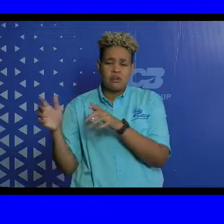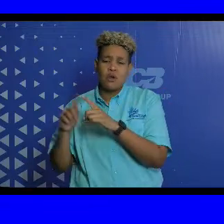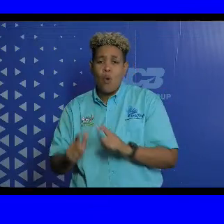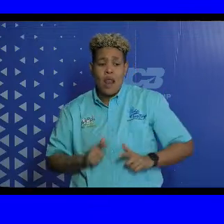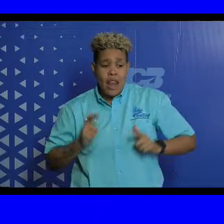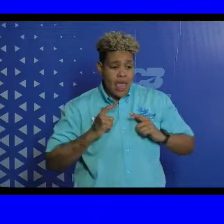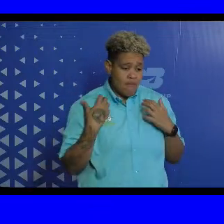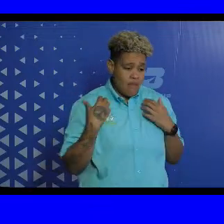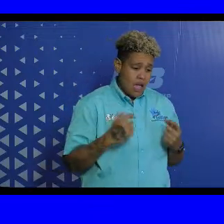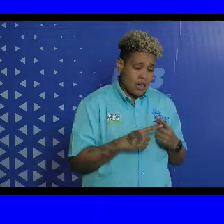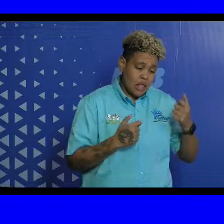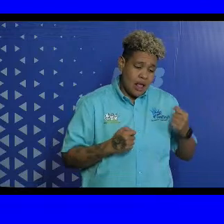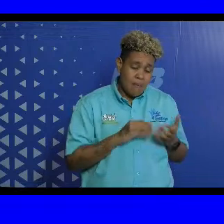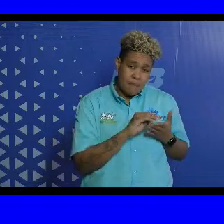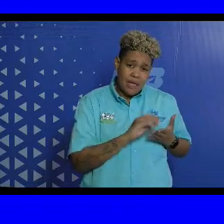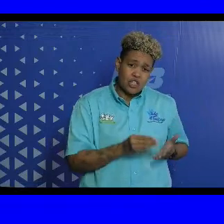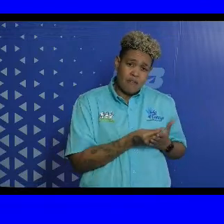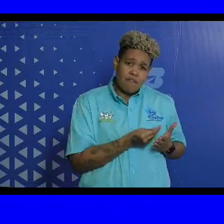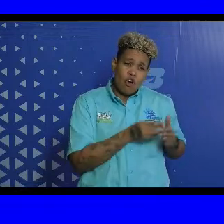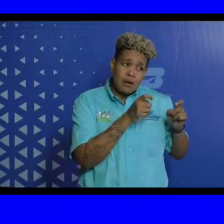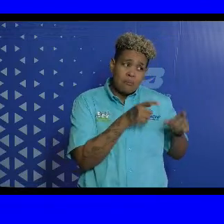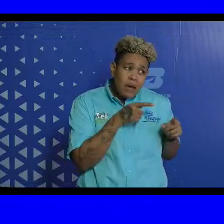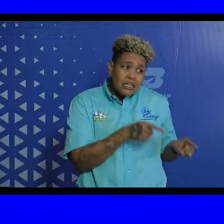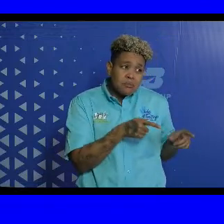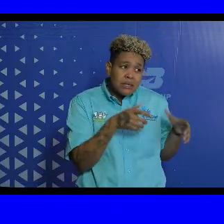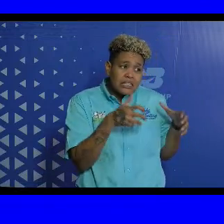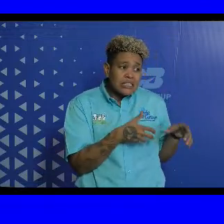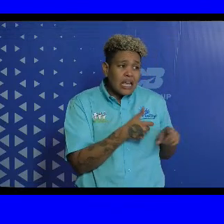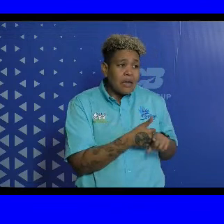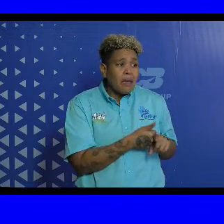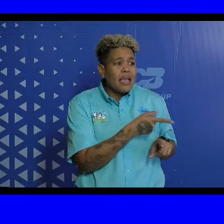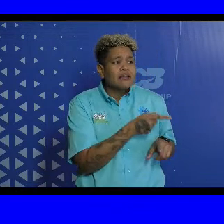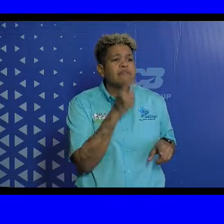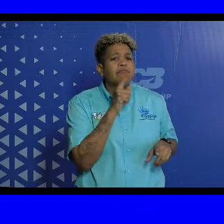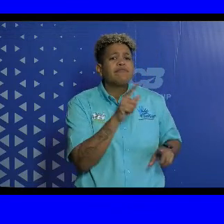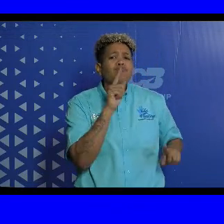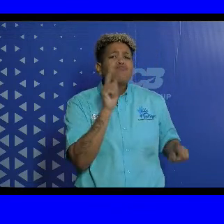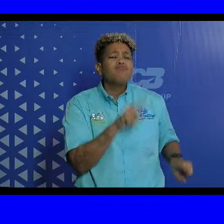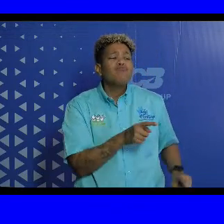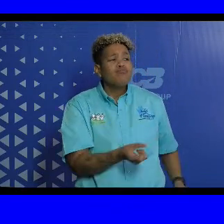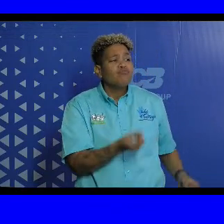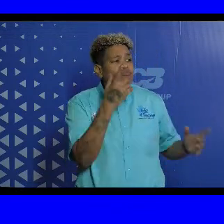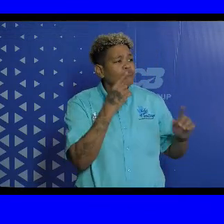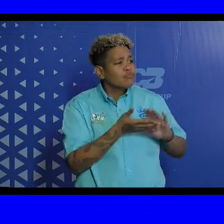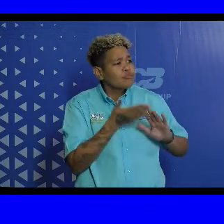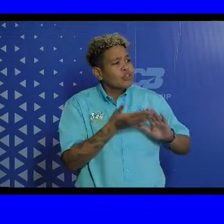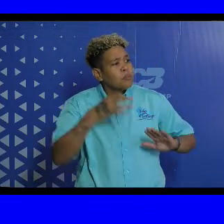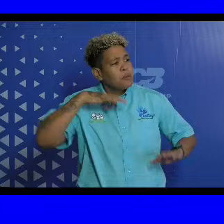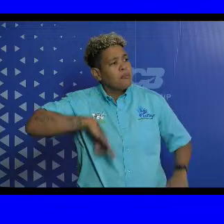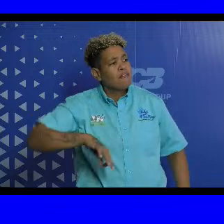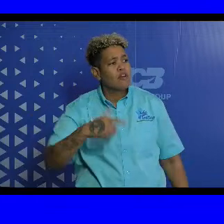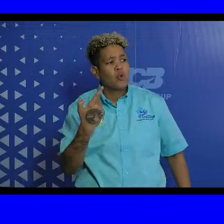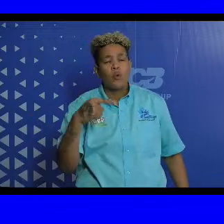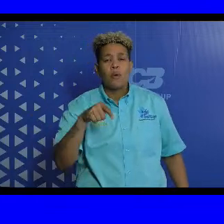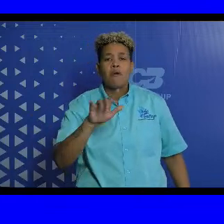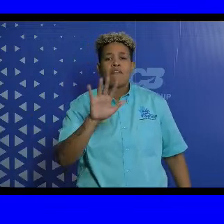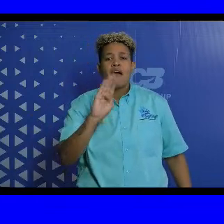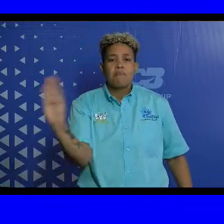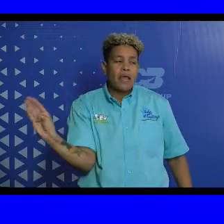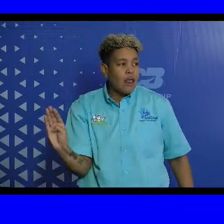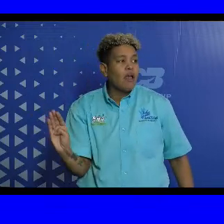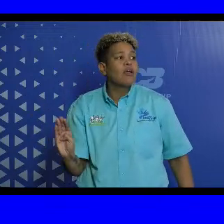health, pension fund management segment reported operating profit of